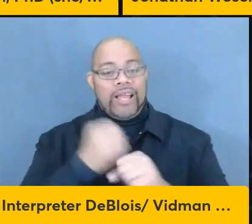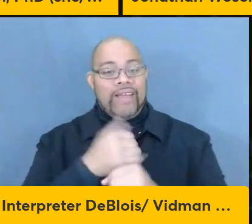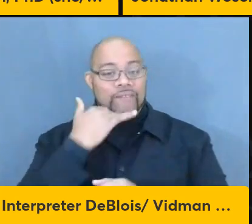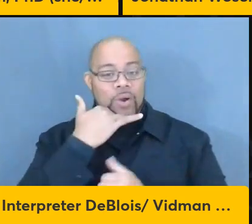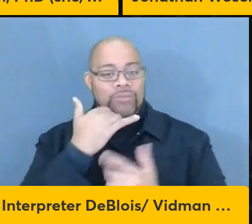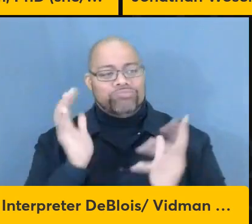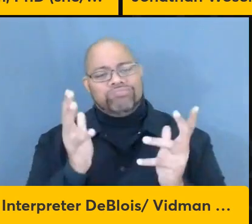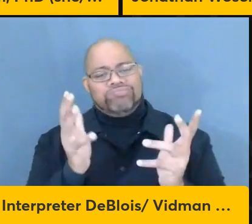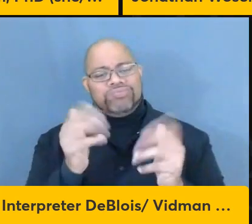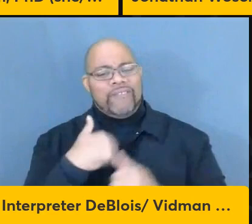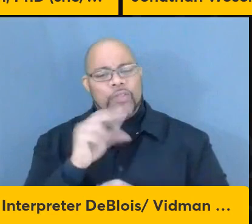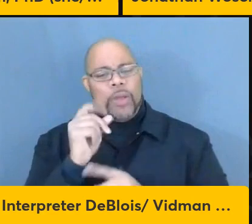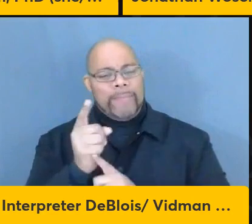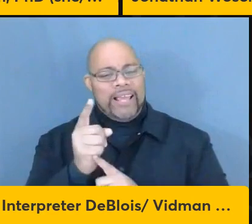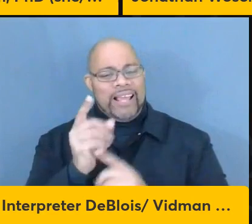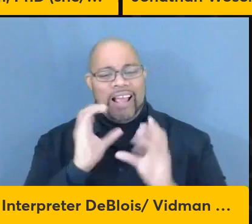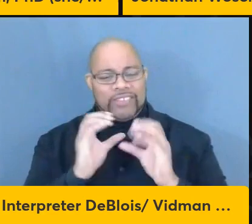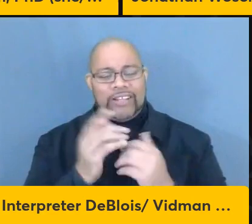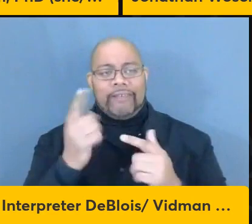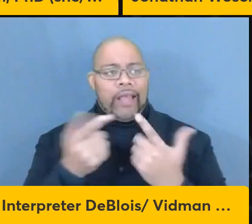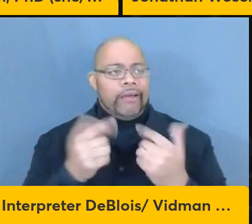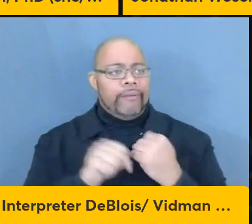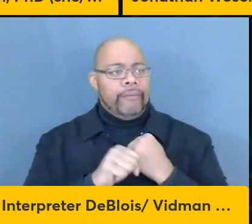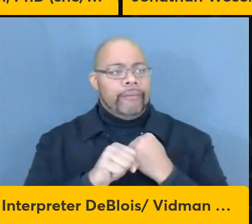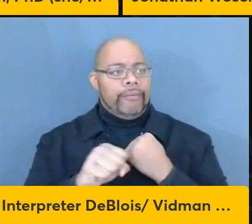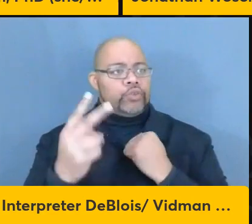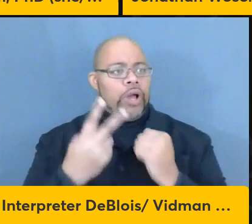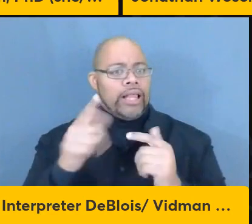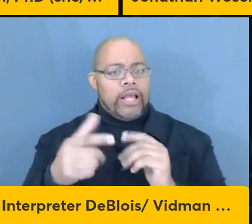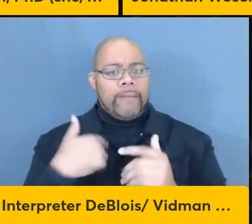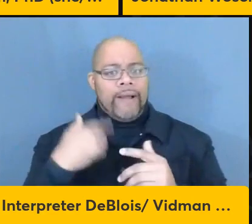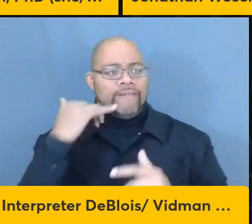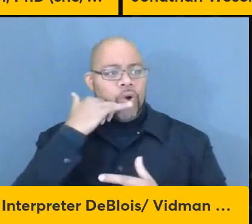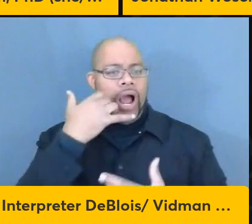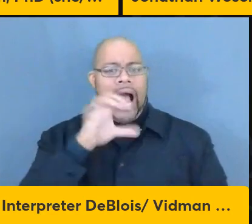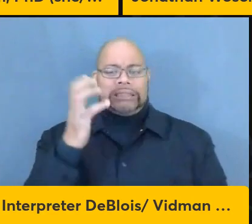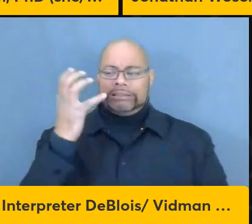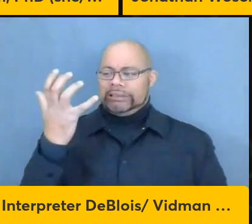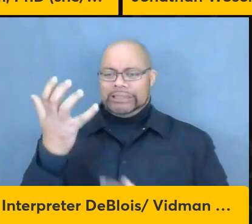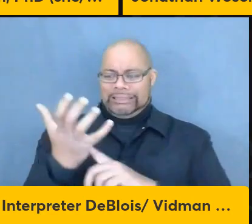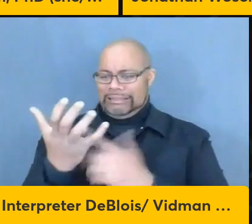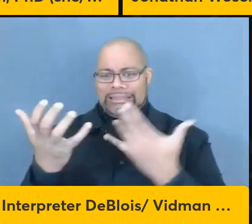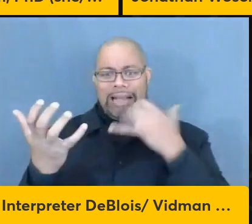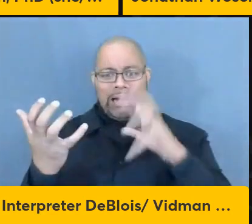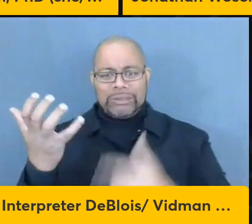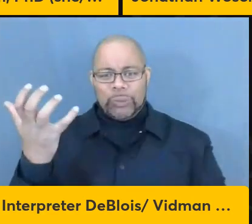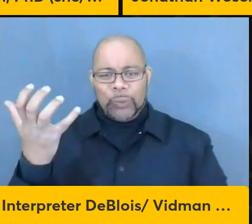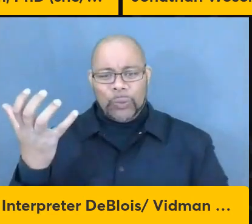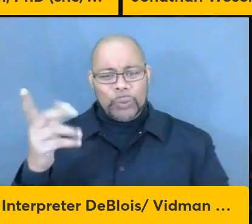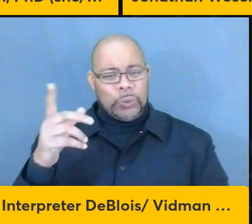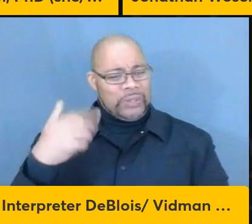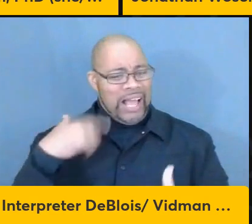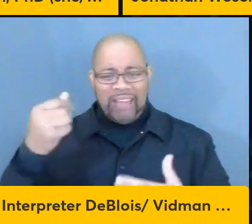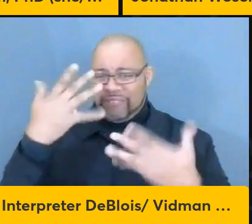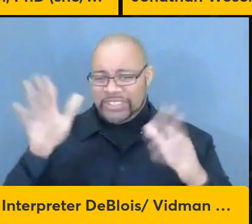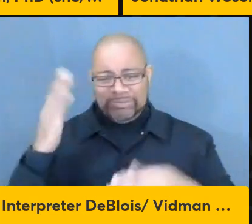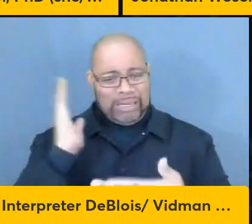like, hey, we're going to have a 30-minute conversation. And then 2 hours later, my phone is hot. I'm like, Jody, we got to